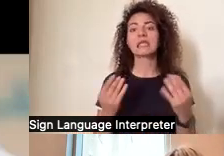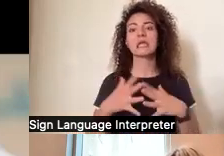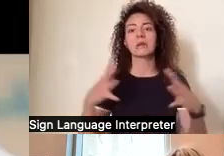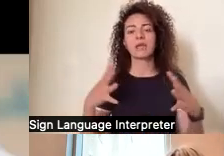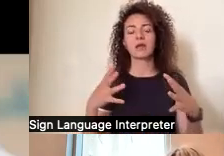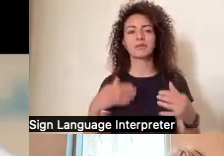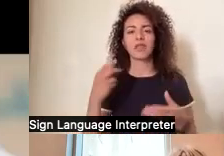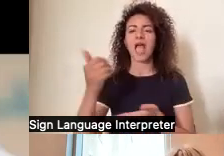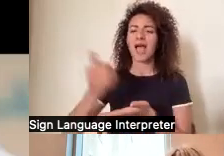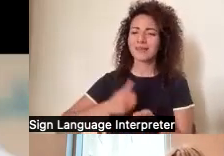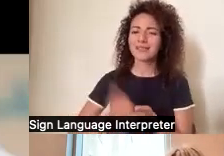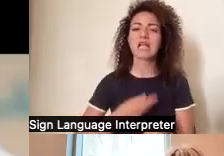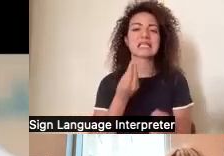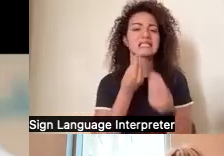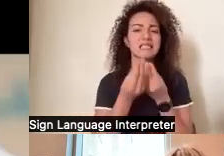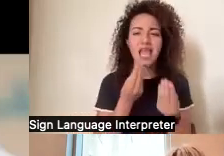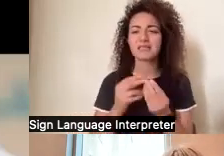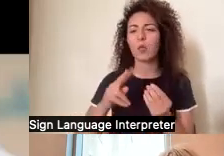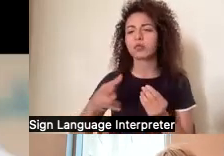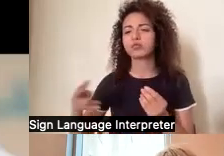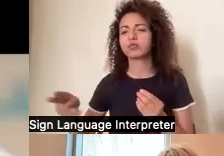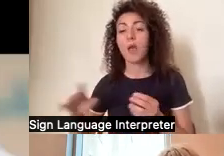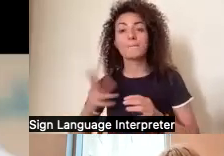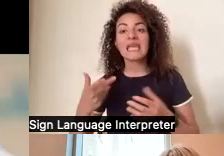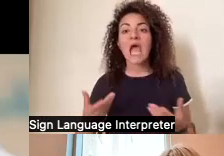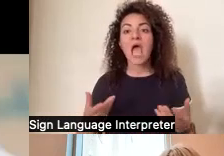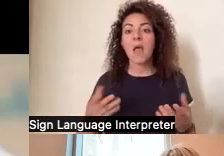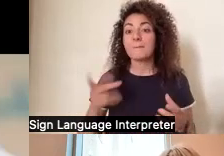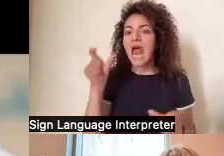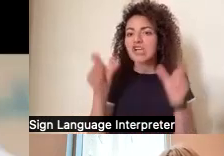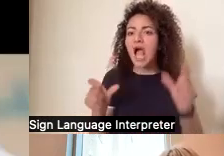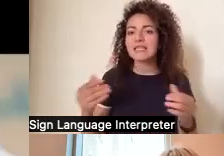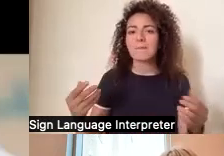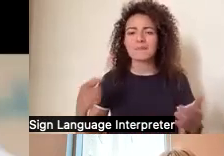that regards are persons with poverty and persons with disability.